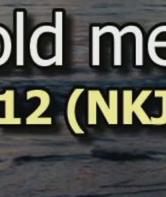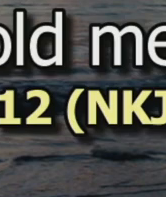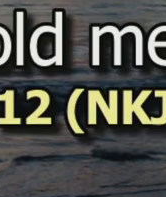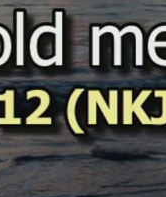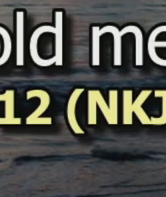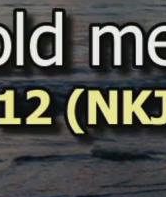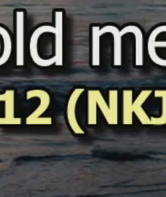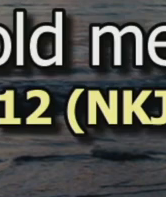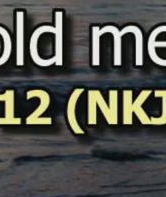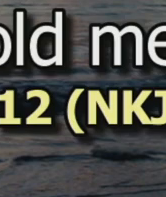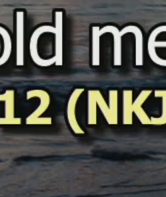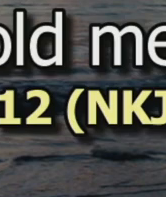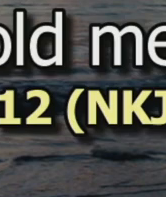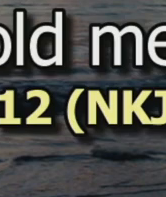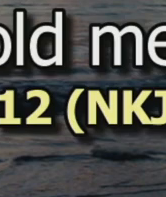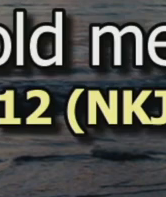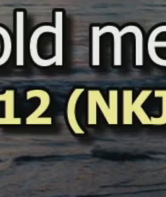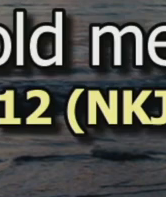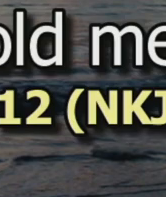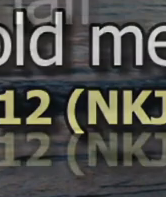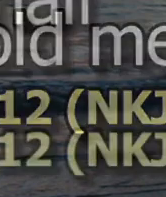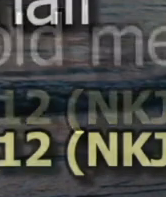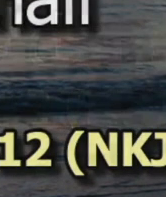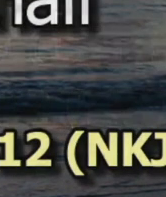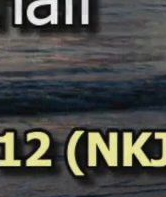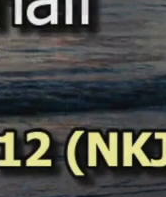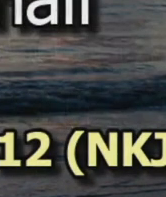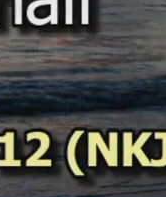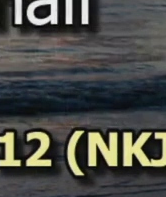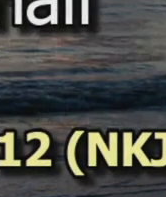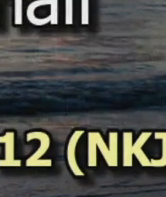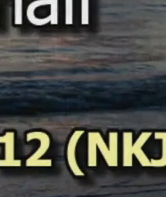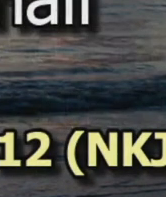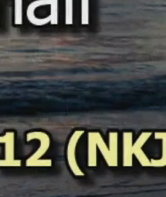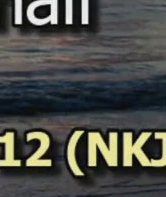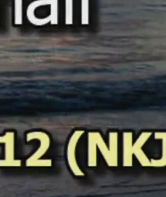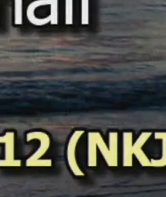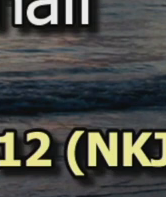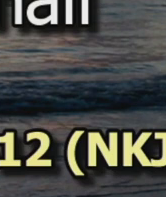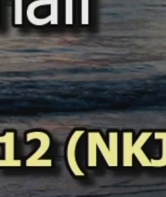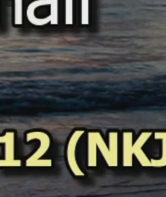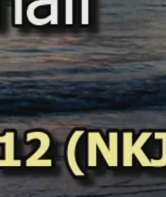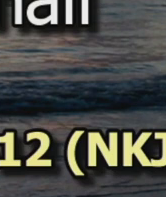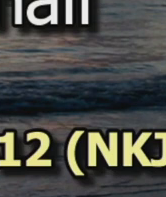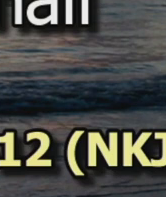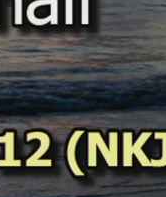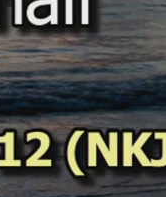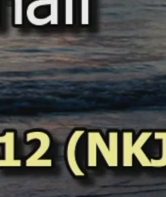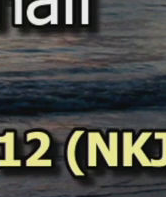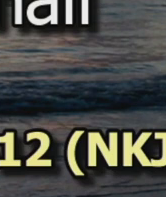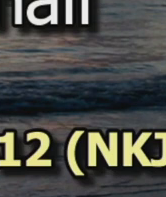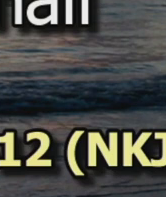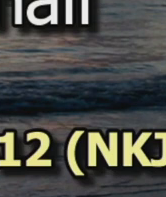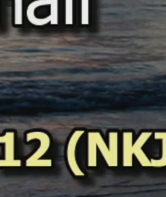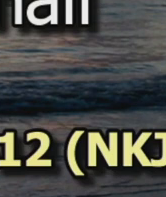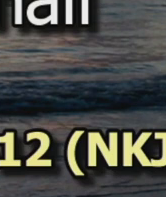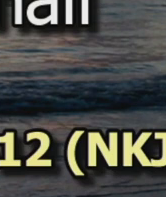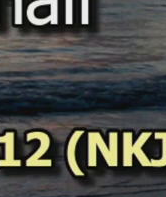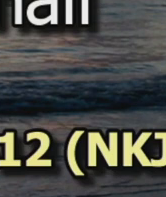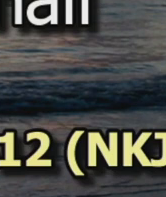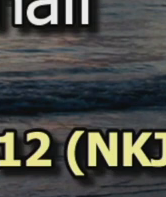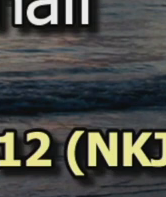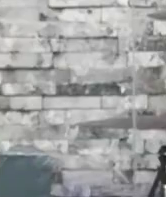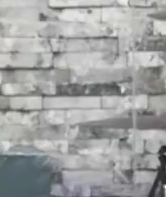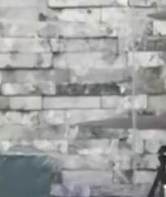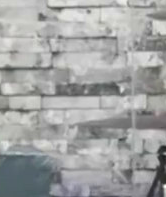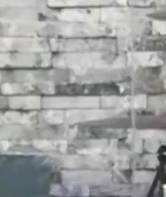utakuwa pale. And your right hand shall hold na mkono wako wa kuume utanishika. I want to bring it to you today. Nataka kukuambia leo that